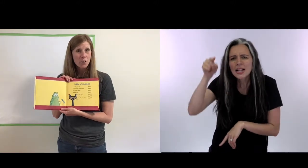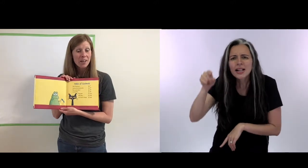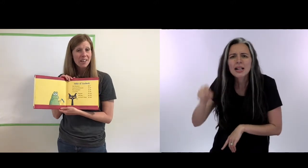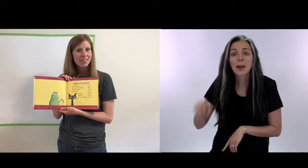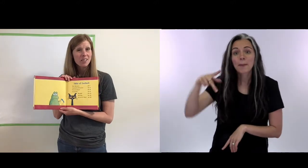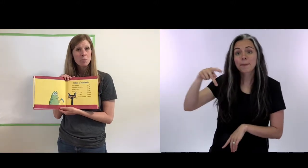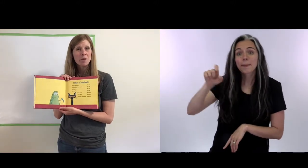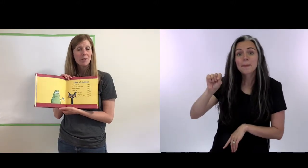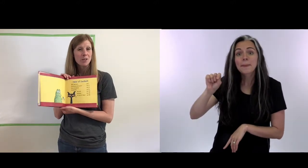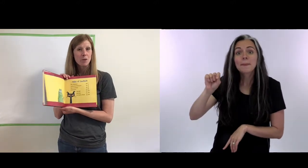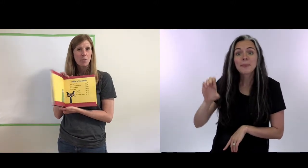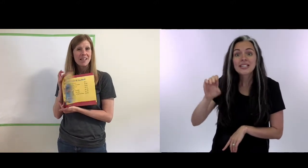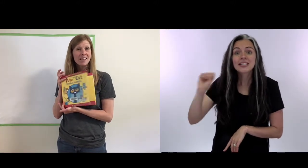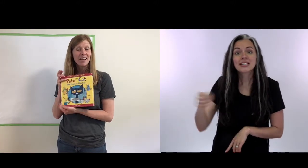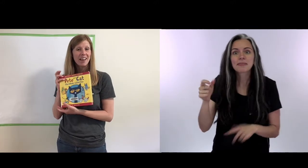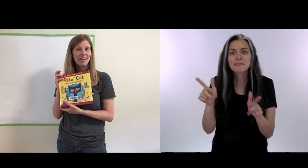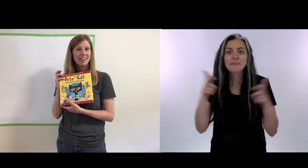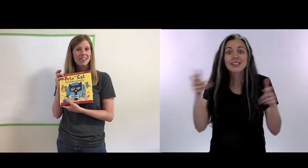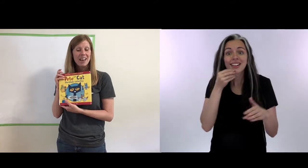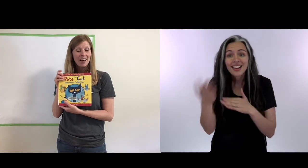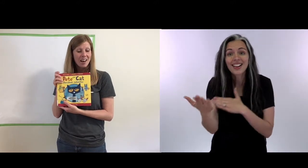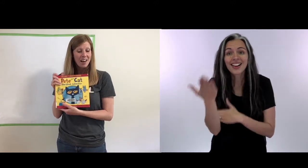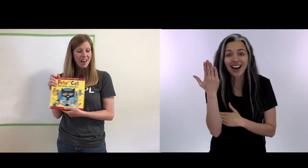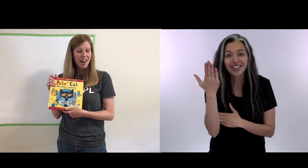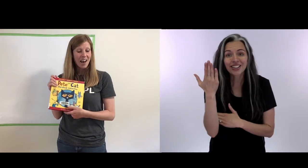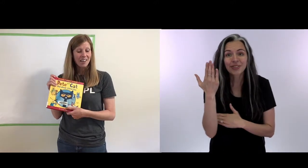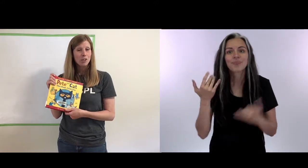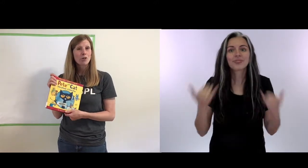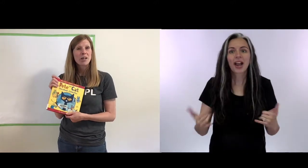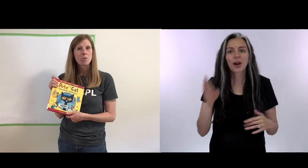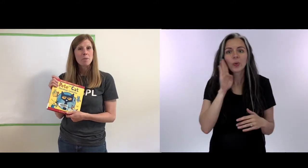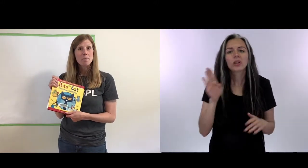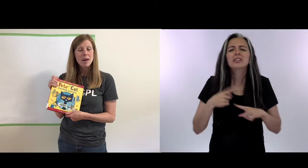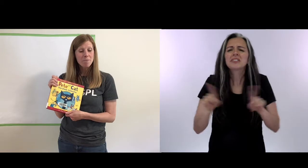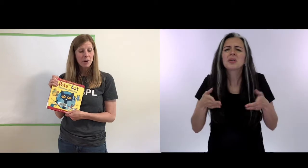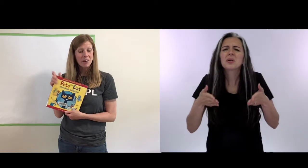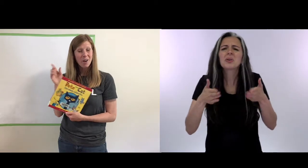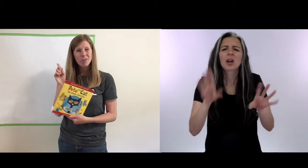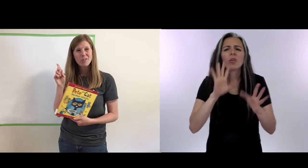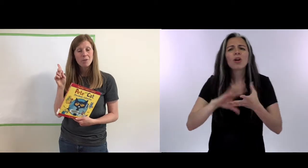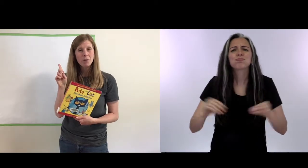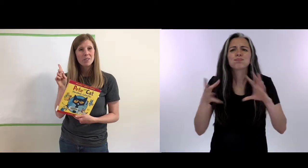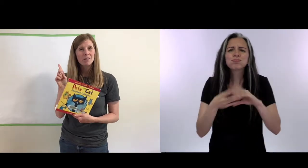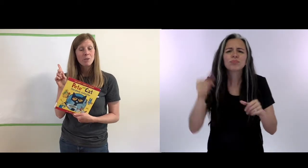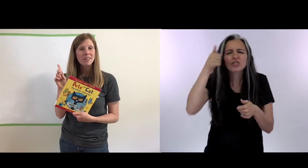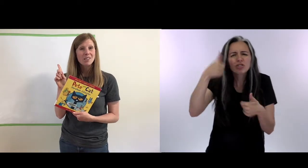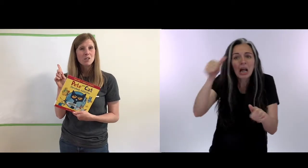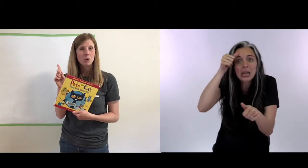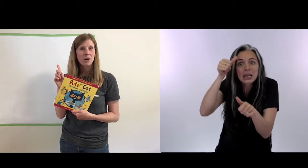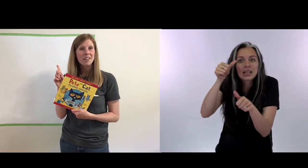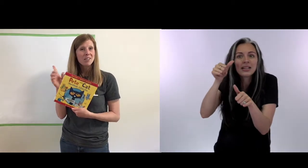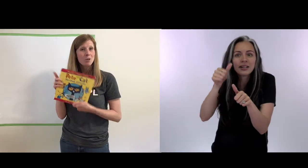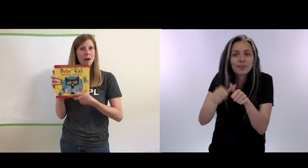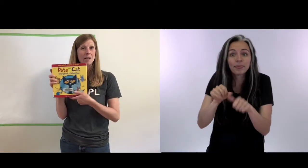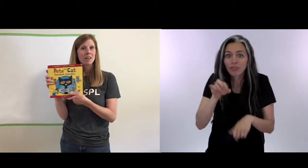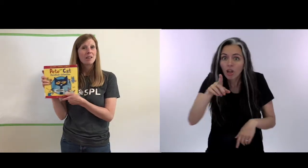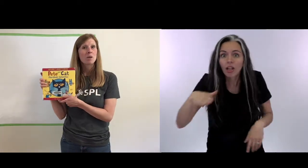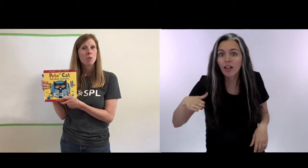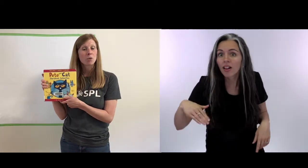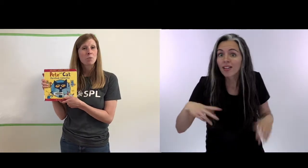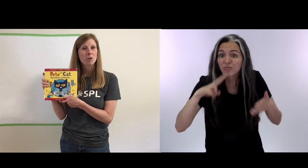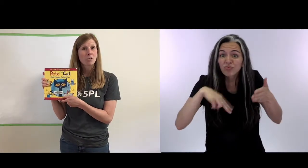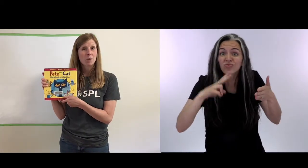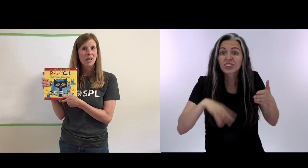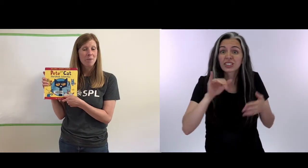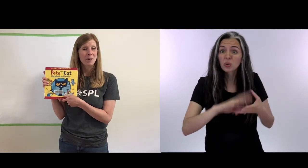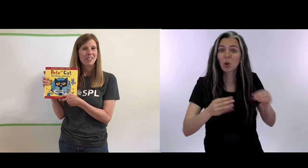tell the story in a little bit of a different way today and try to remember. Now, if you've never read the story, you might